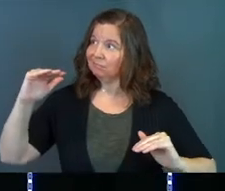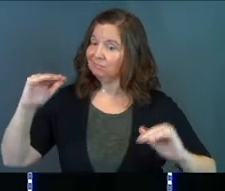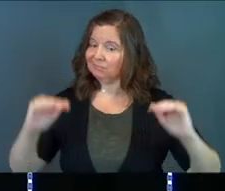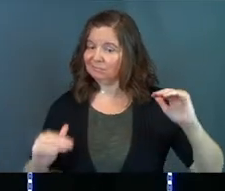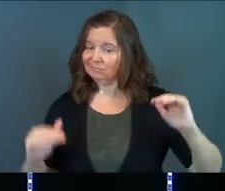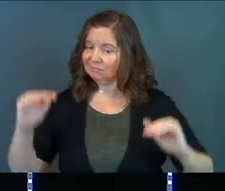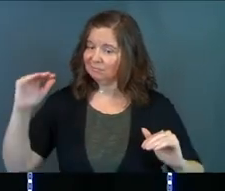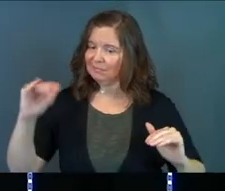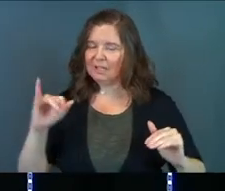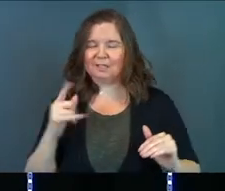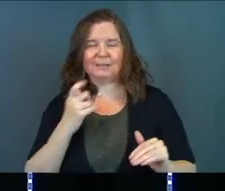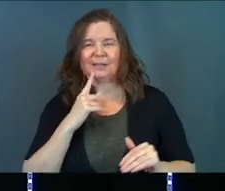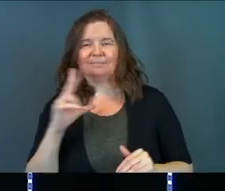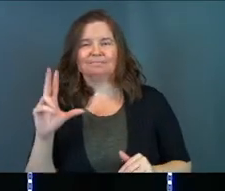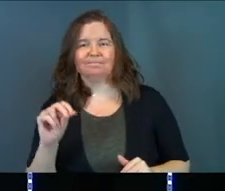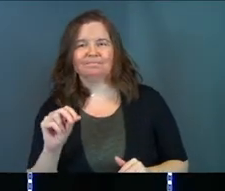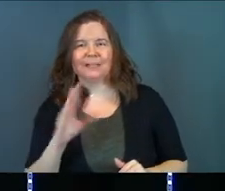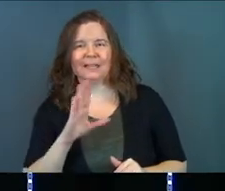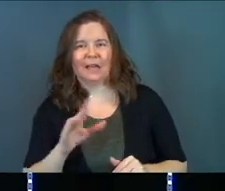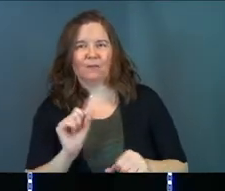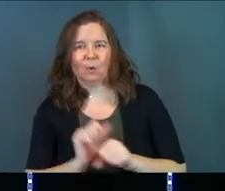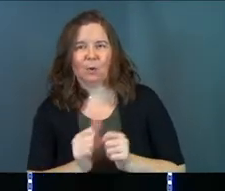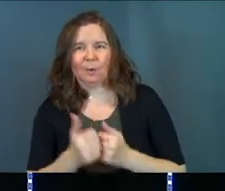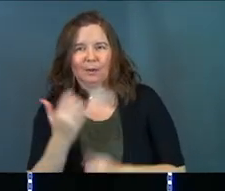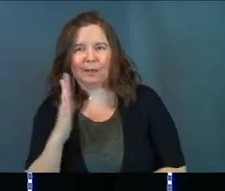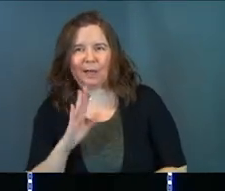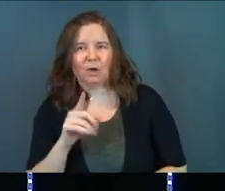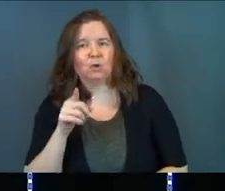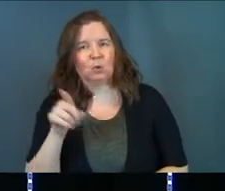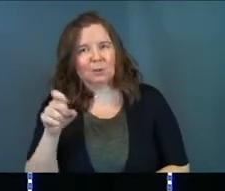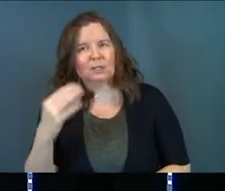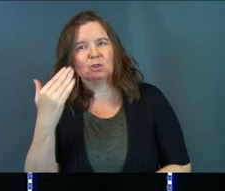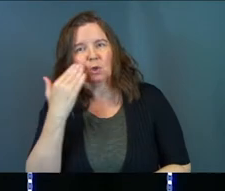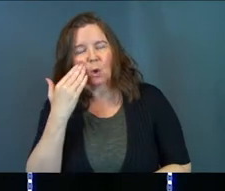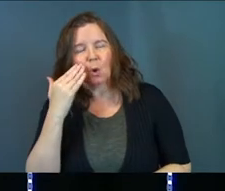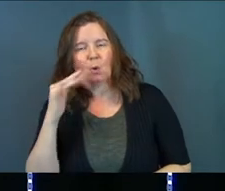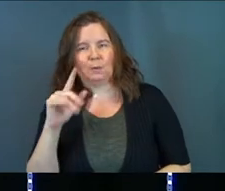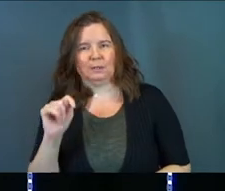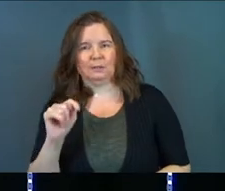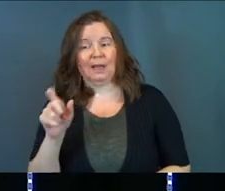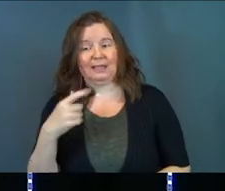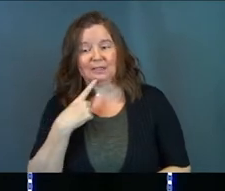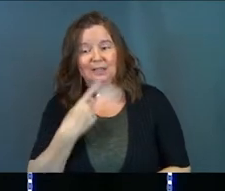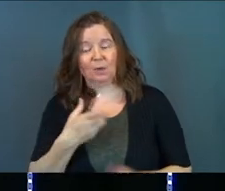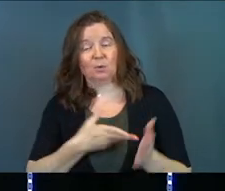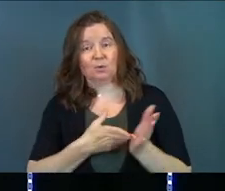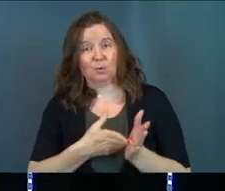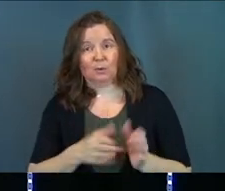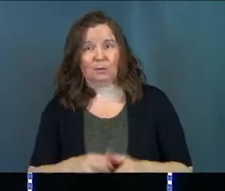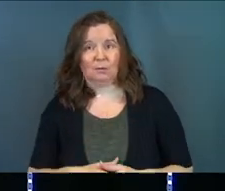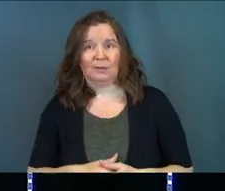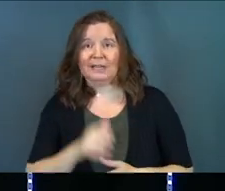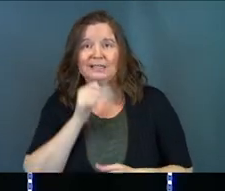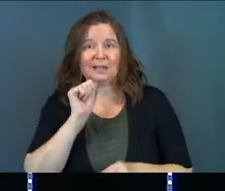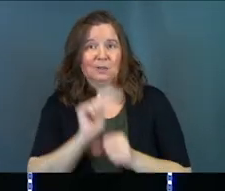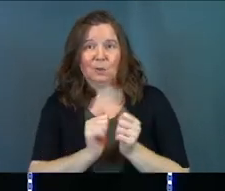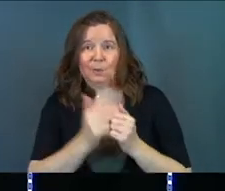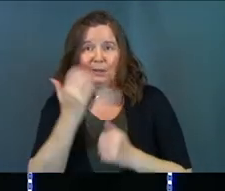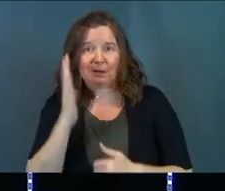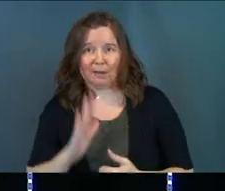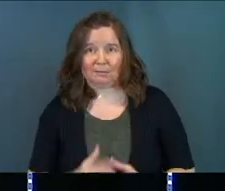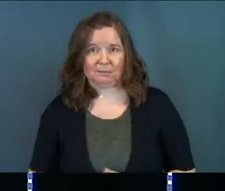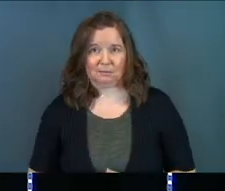side? And James is saying that never works with God. You need to know it. I need to tell you the truth. That doesn't work with